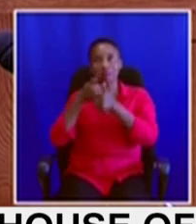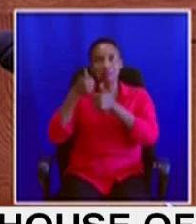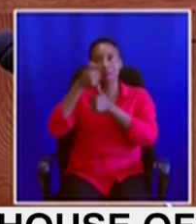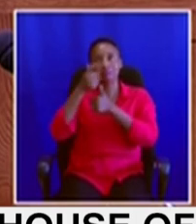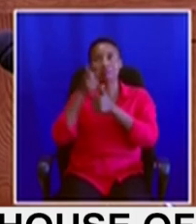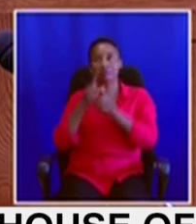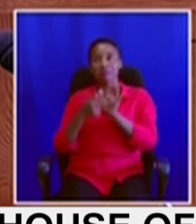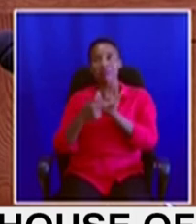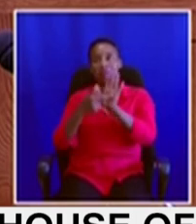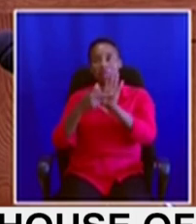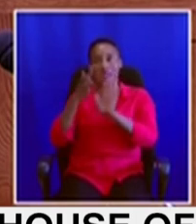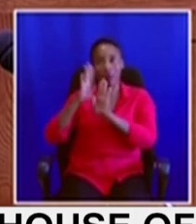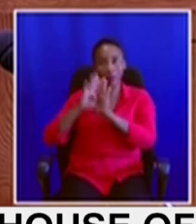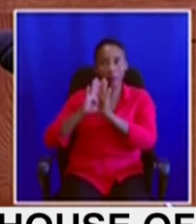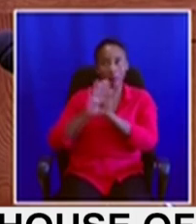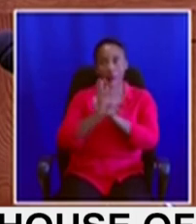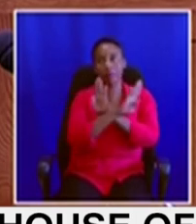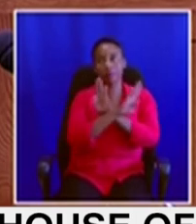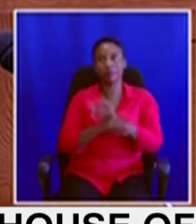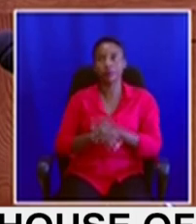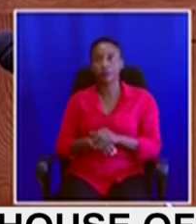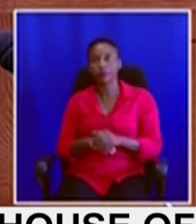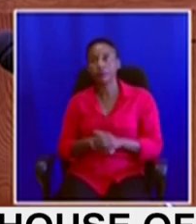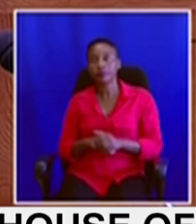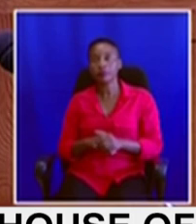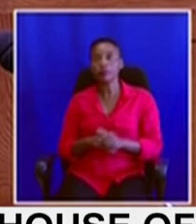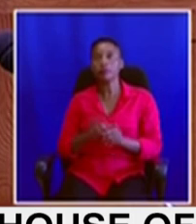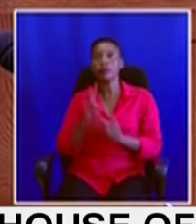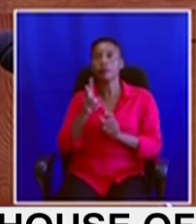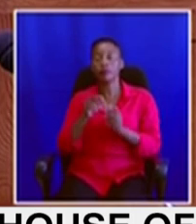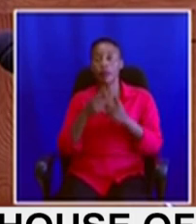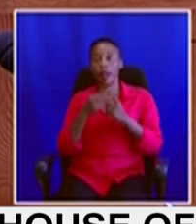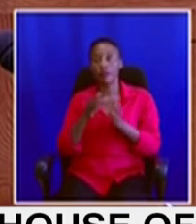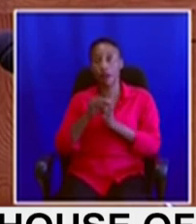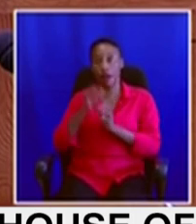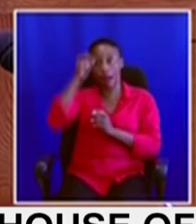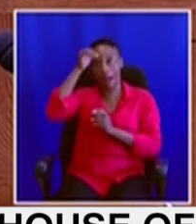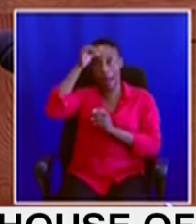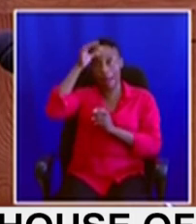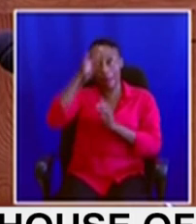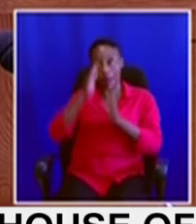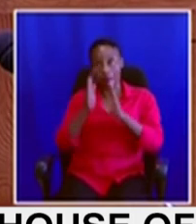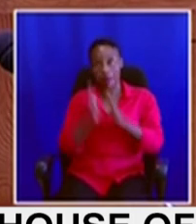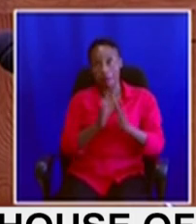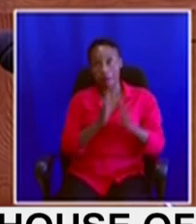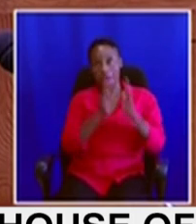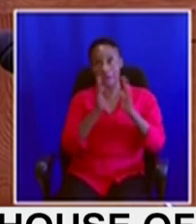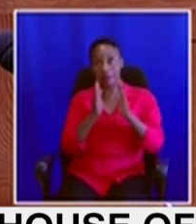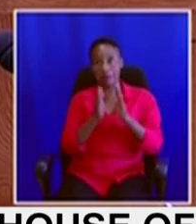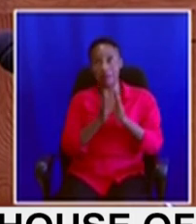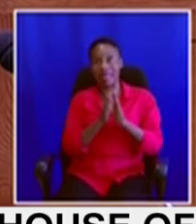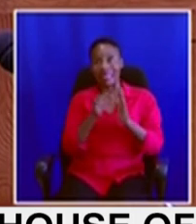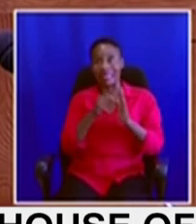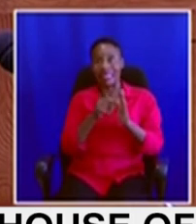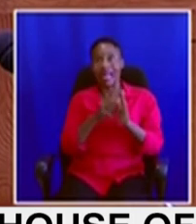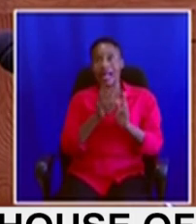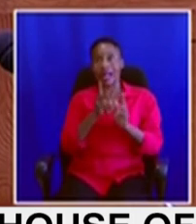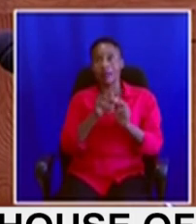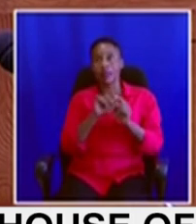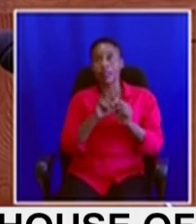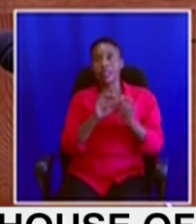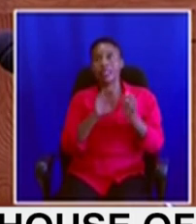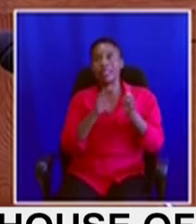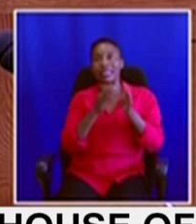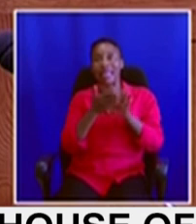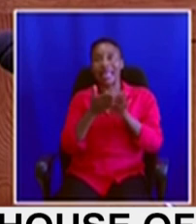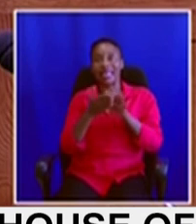Another issue that is slowly reaching epidemic proportions is the deaths of initiates.